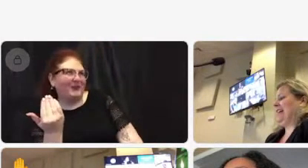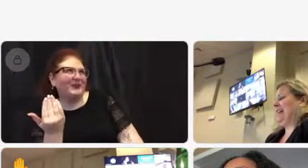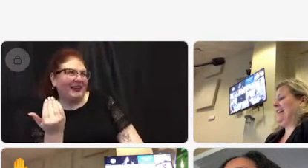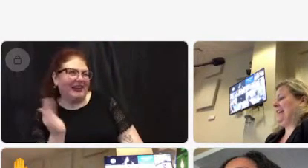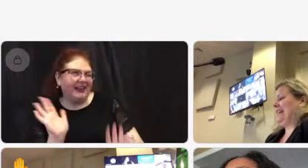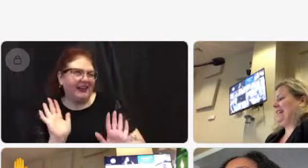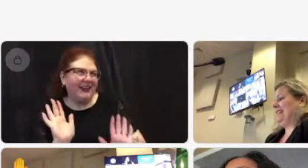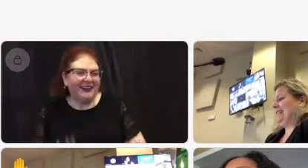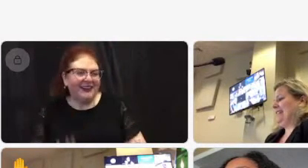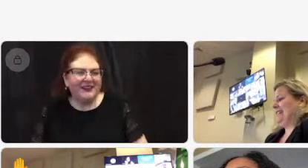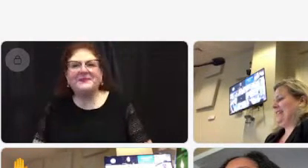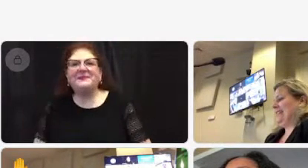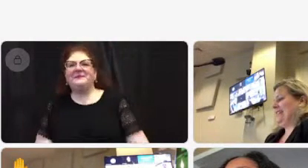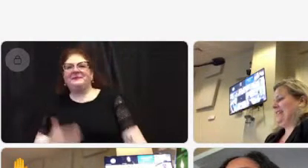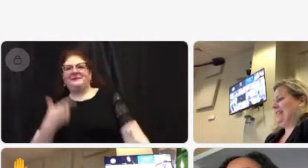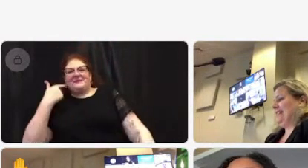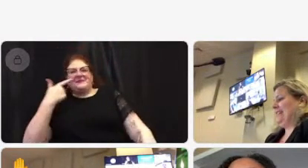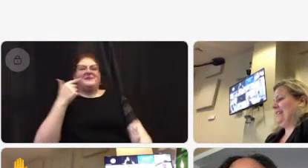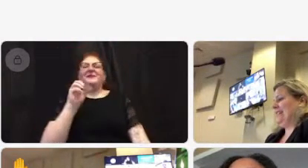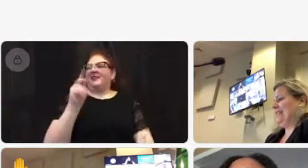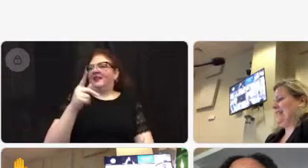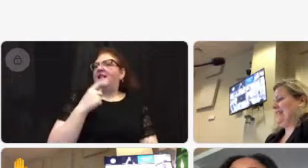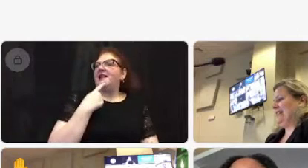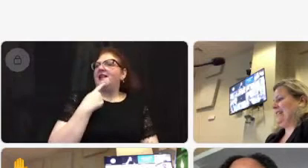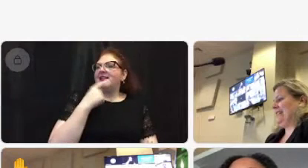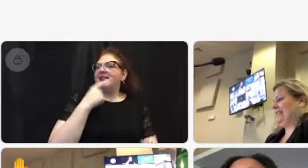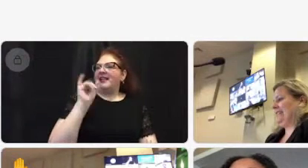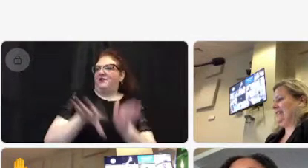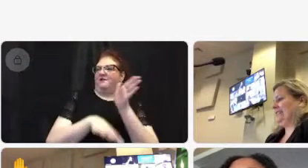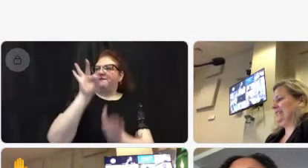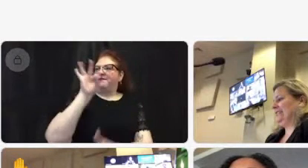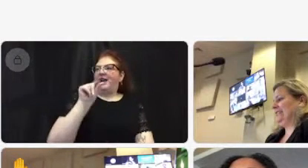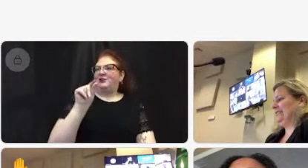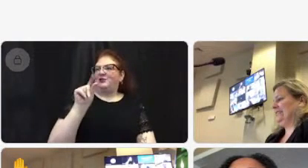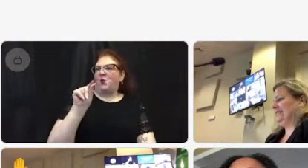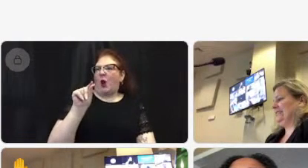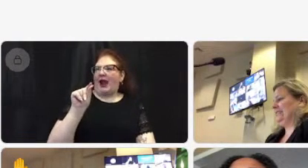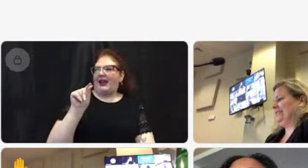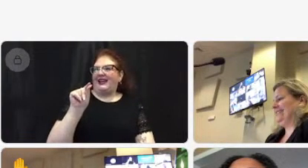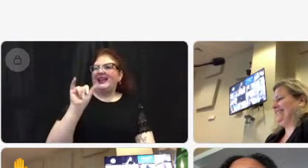to 15. Well, let's just say you found 20, and this makes it.